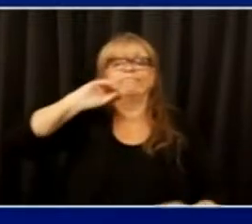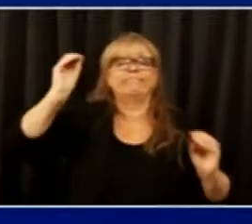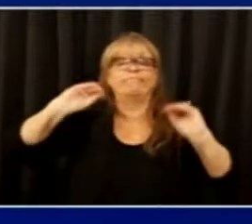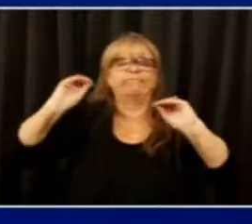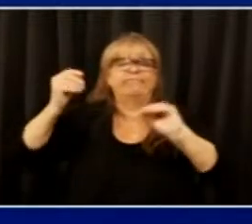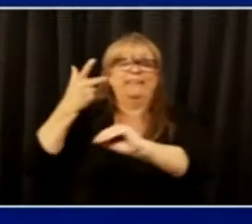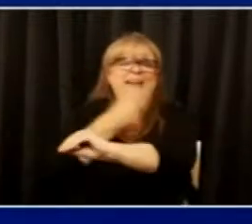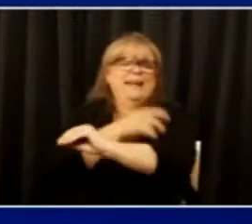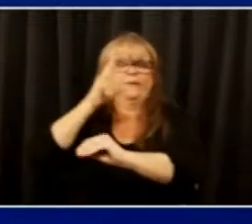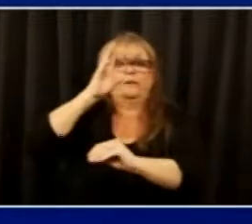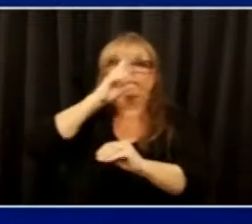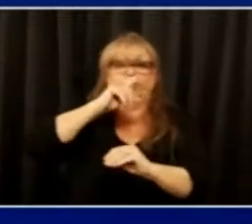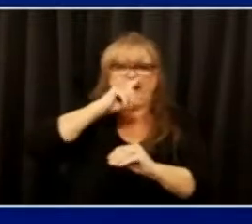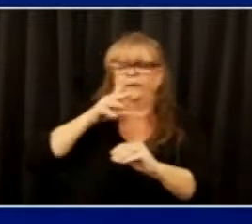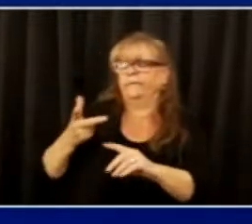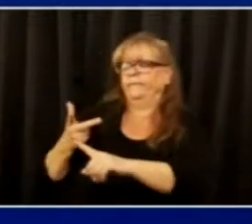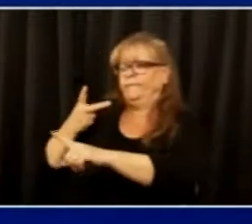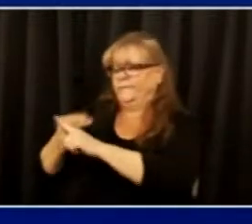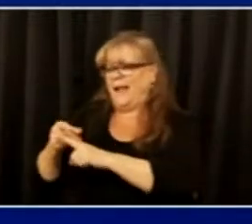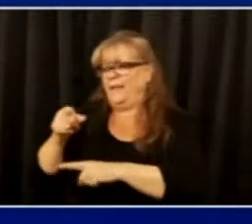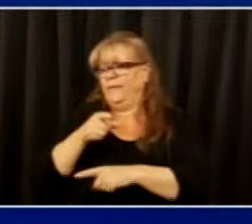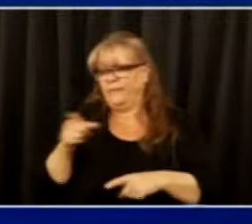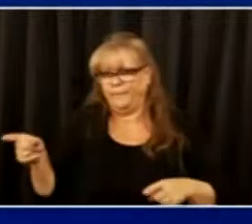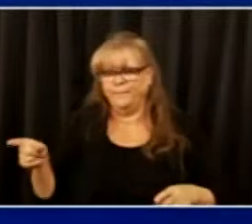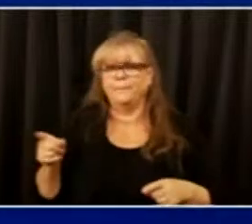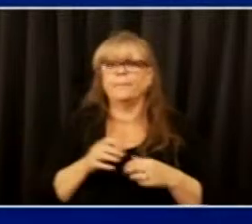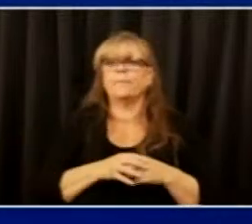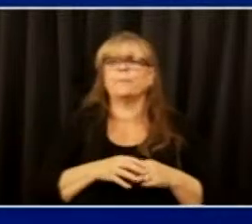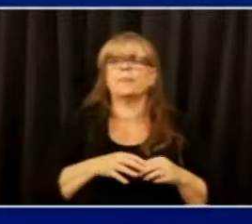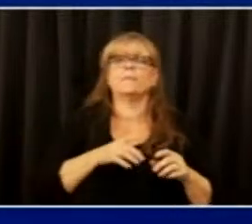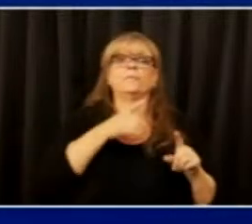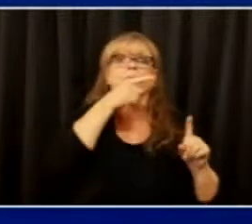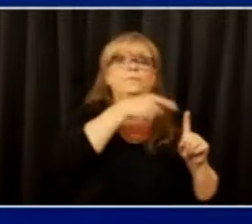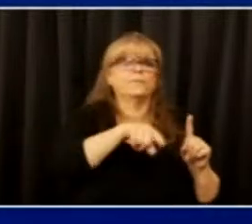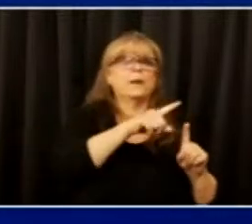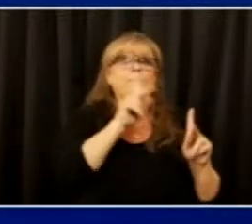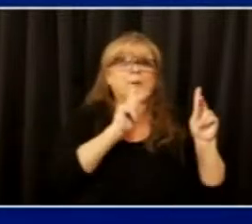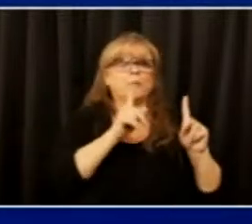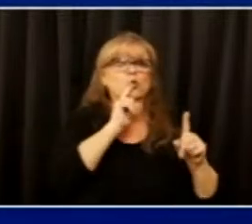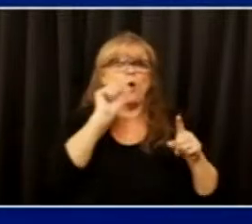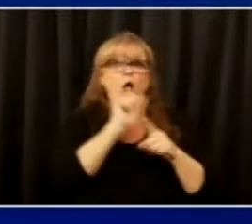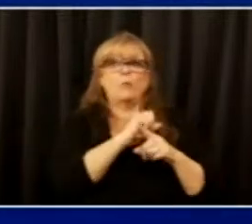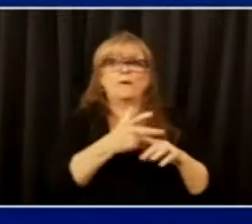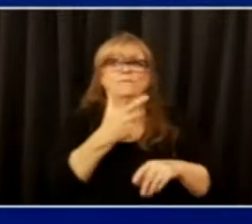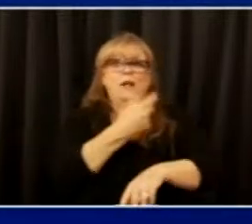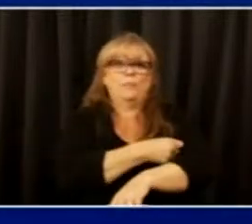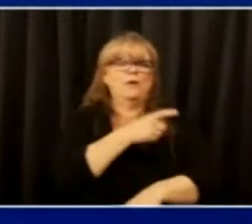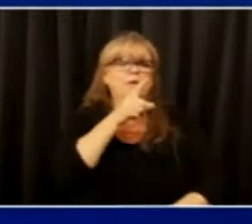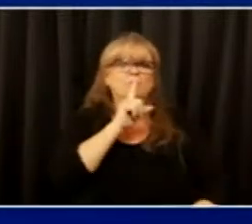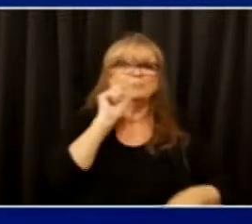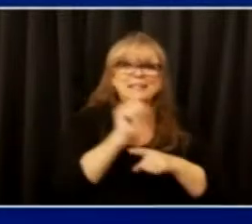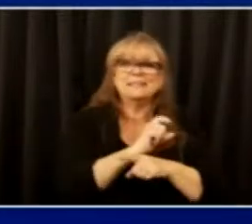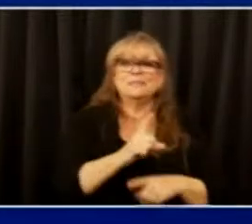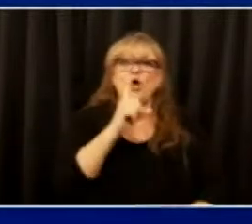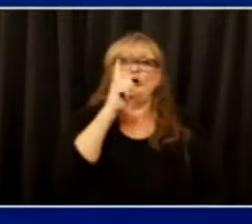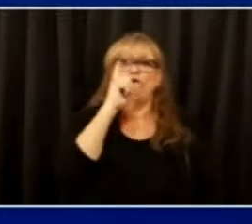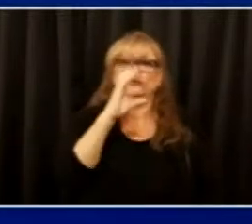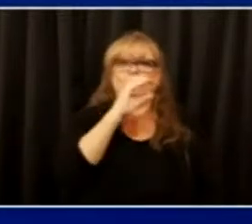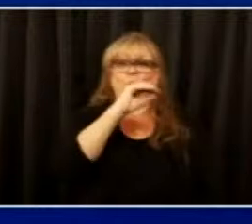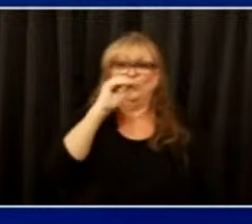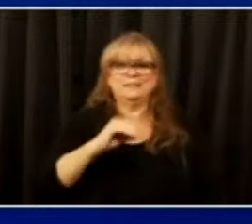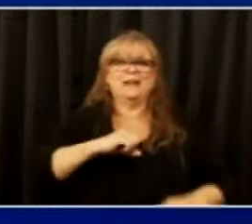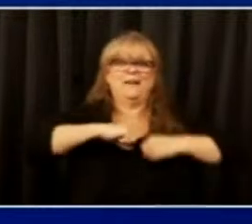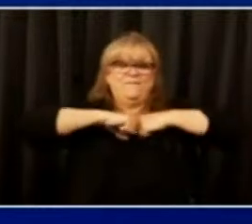was 100% effective in preventing COVID-19 disease in the 12 to 15-year-old age groups. And there were